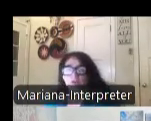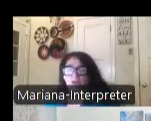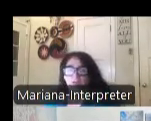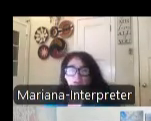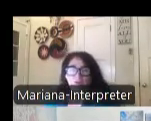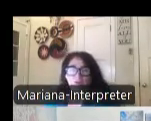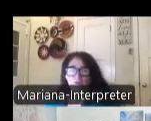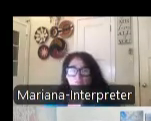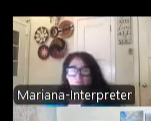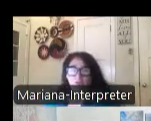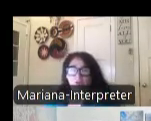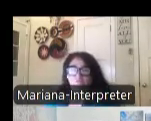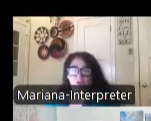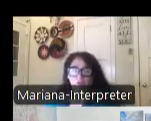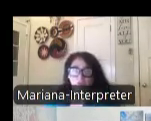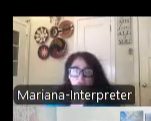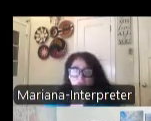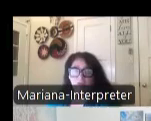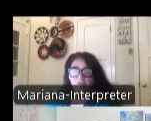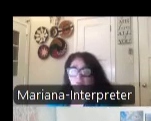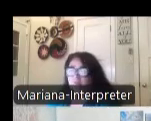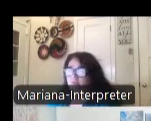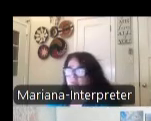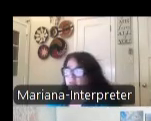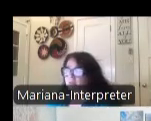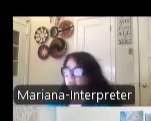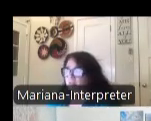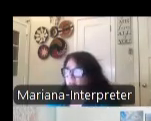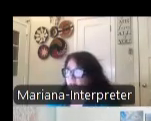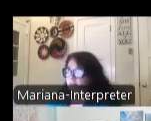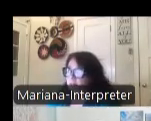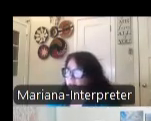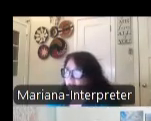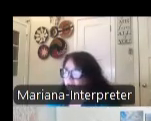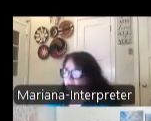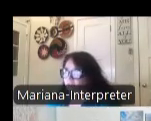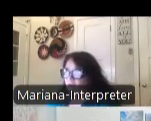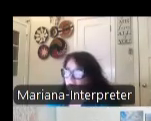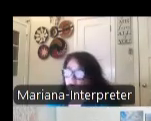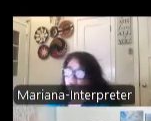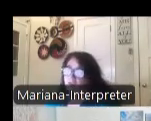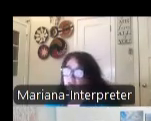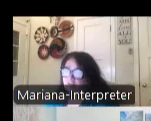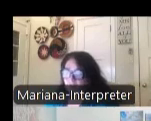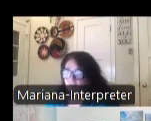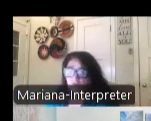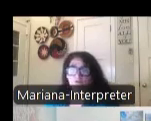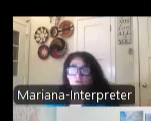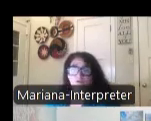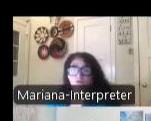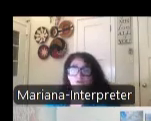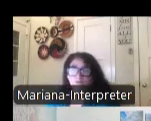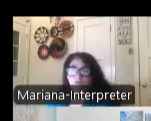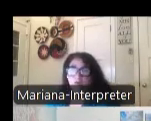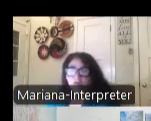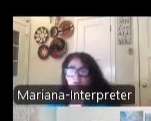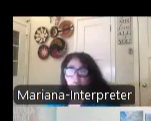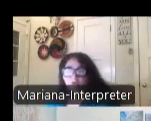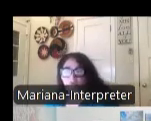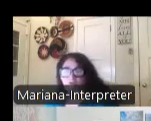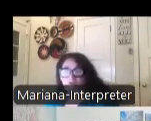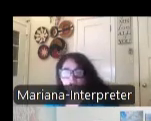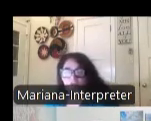conditions in autumn throughout California. This was between the early 1980s and about 2018. That's a